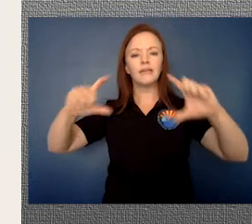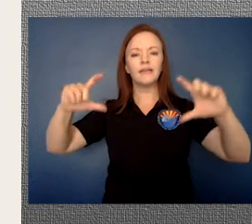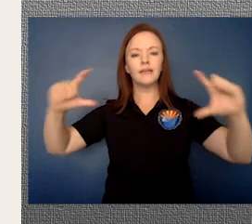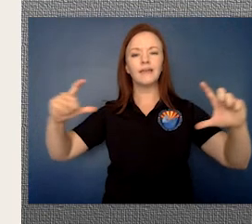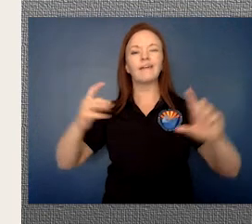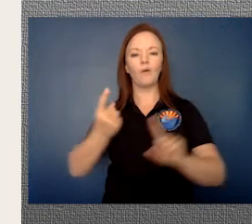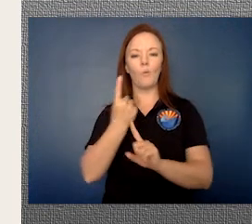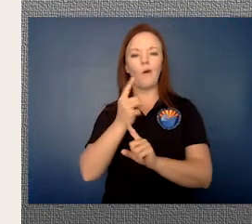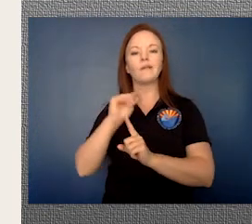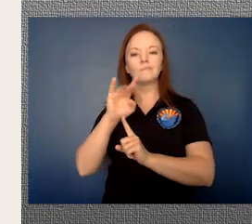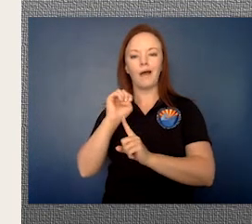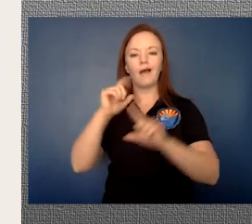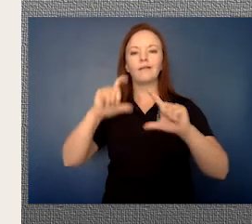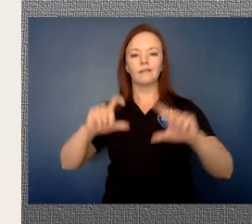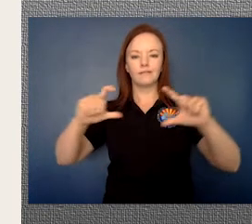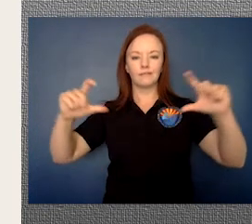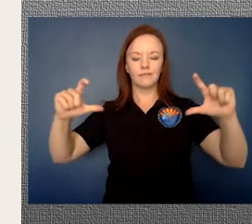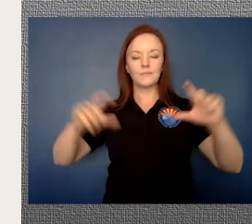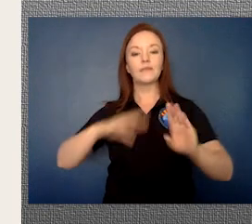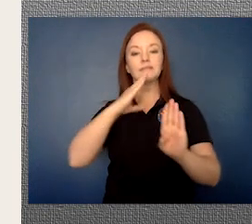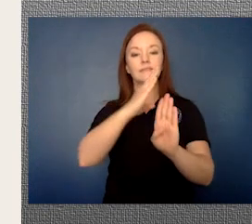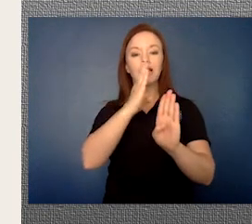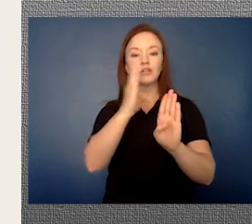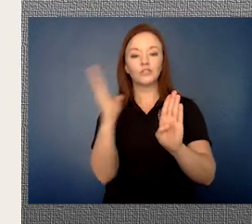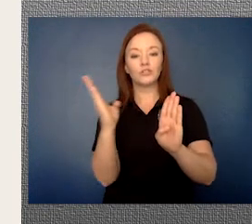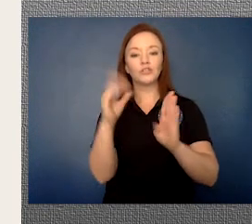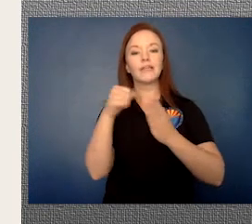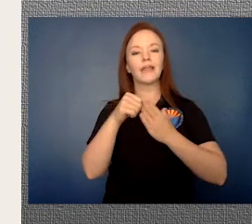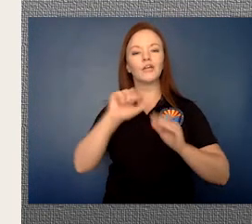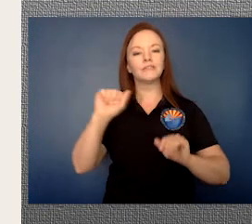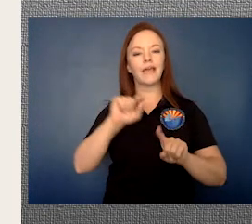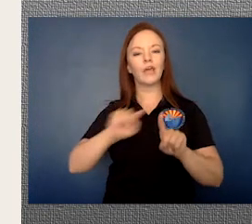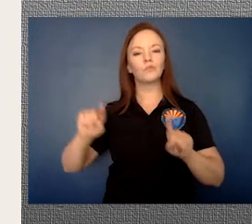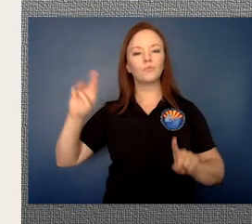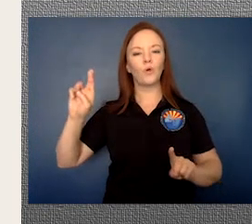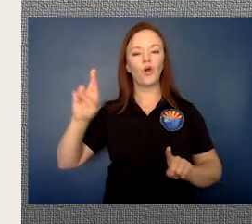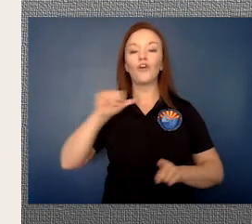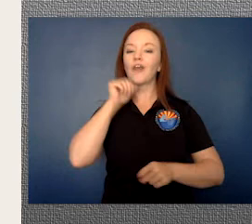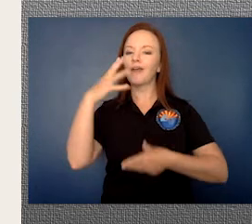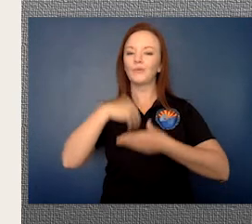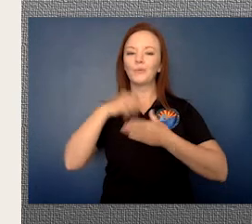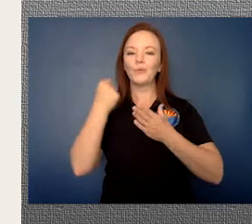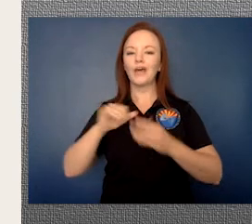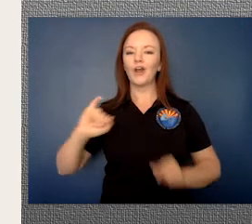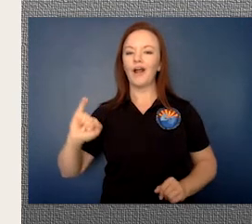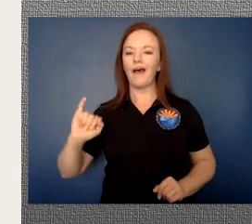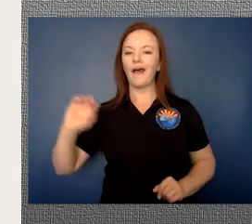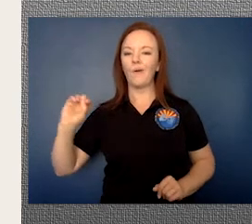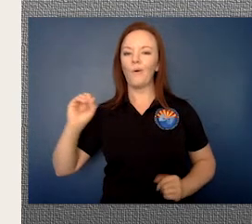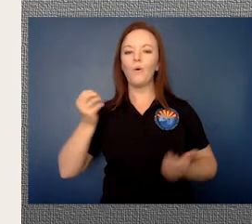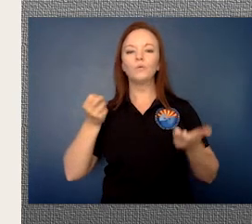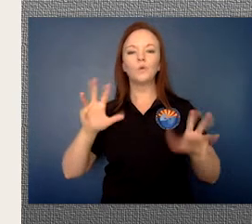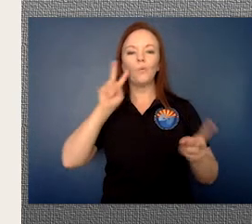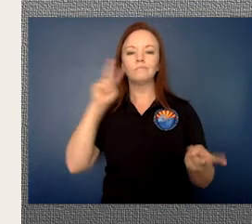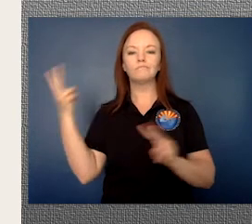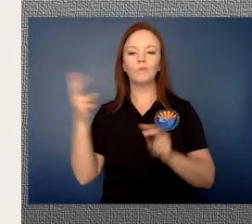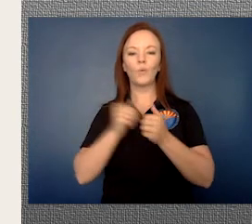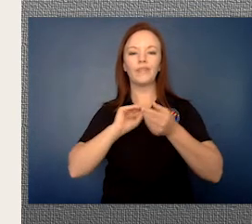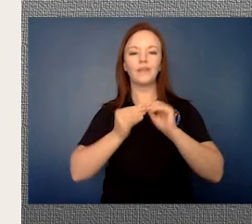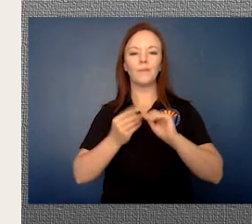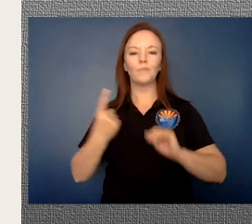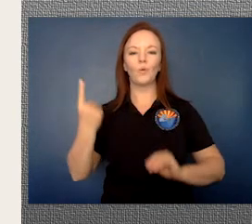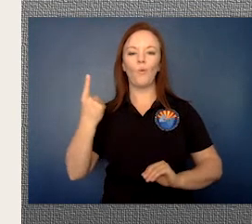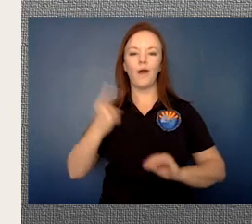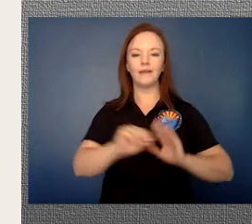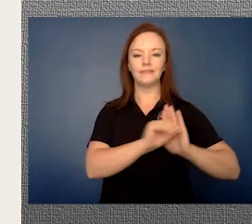Sectors are lettered A through R. The letters I and O are omitted to prevent confusion with the numbers 1 and 0.